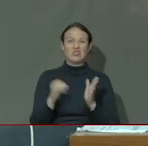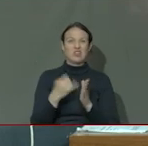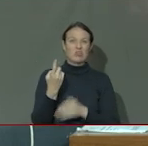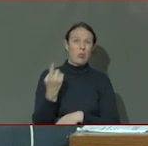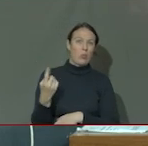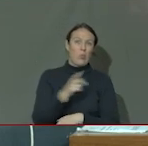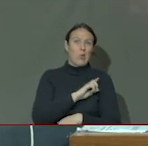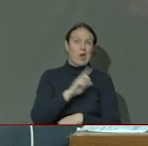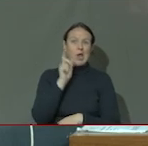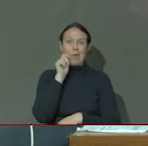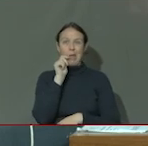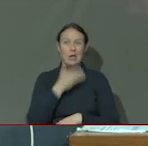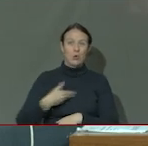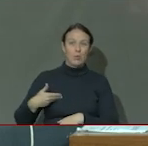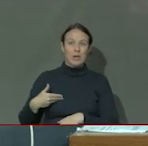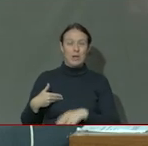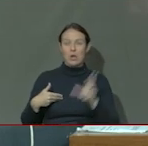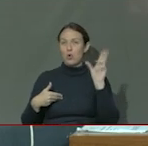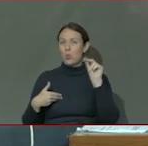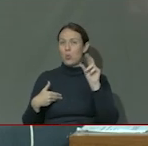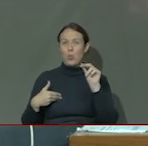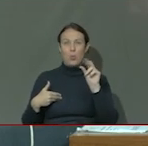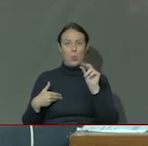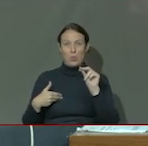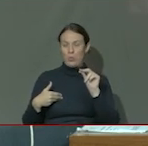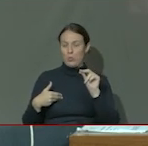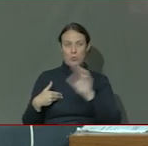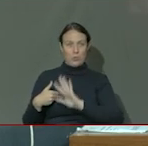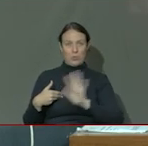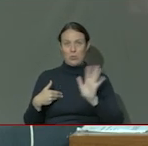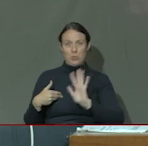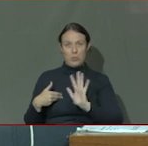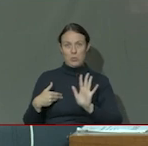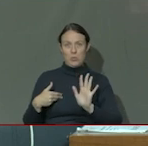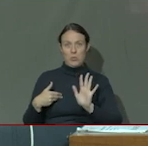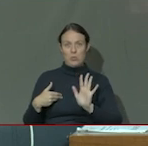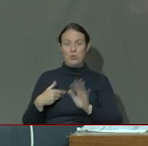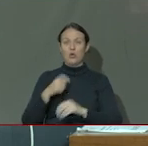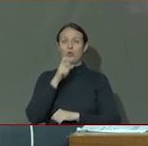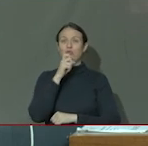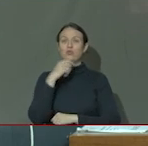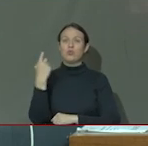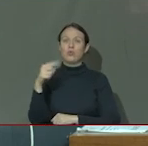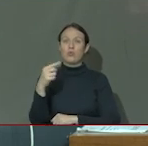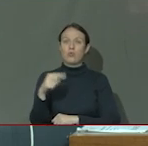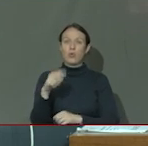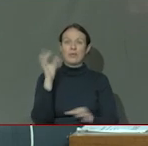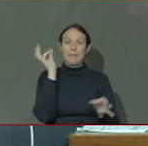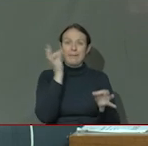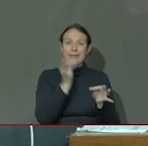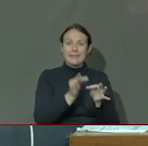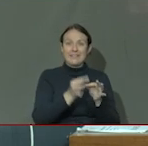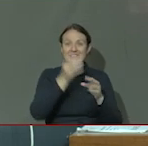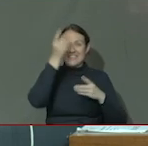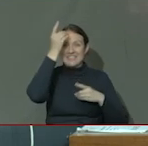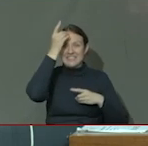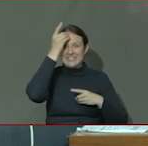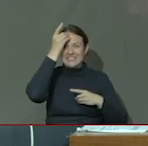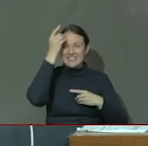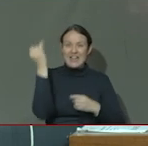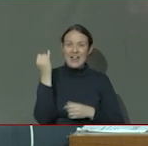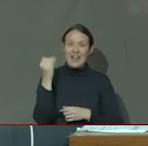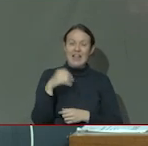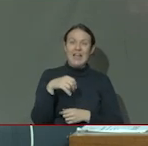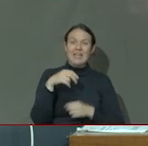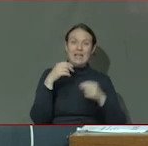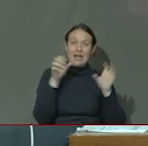and a female. You'll go wrong. It's not optional. You use it only in cases of hemophilia and color